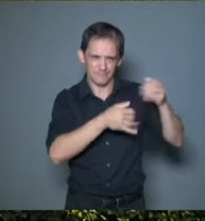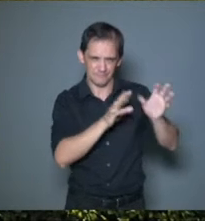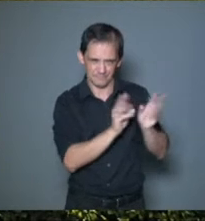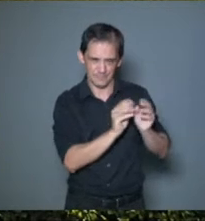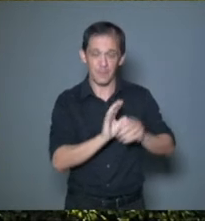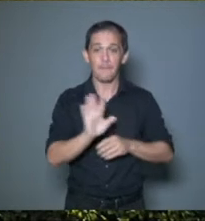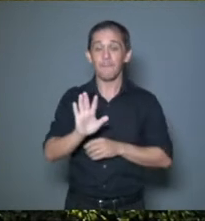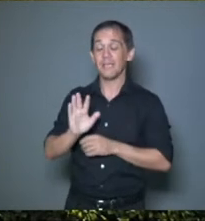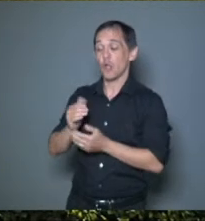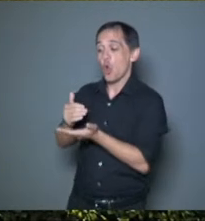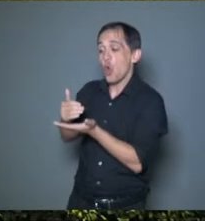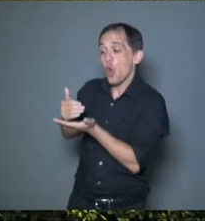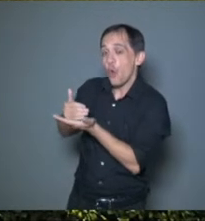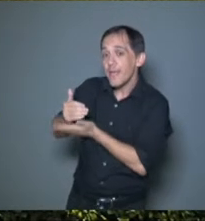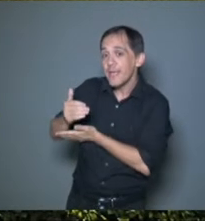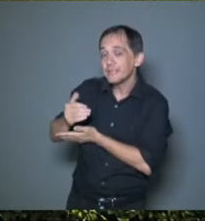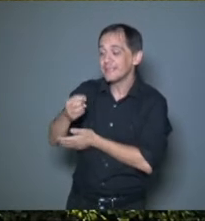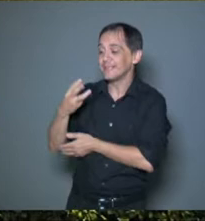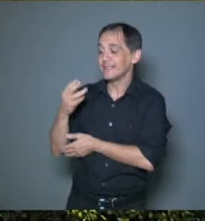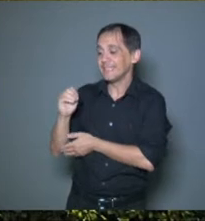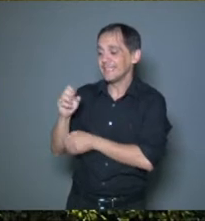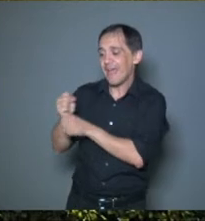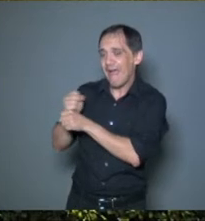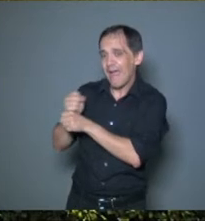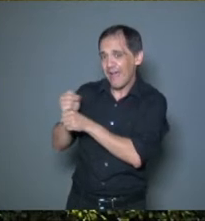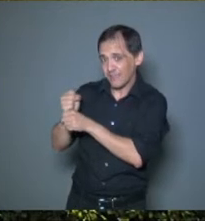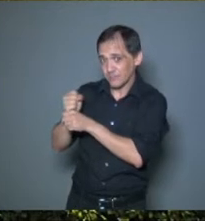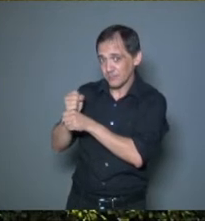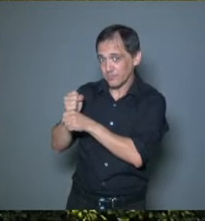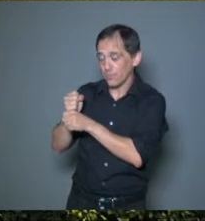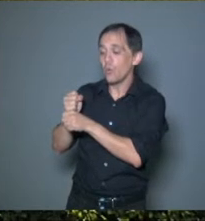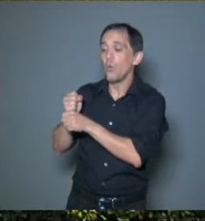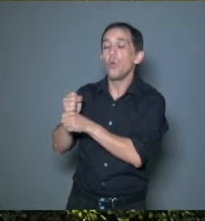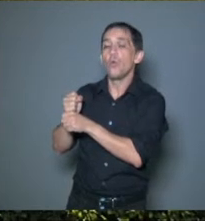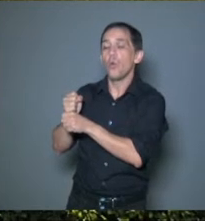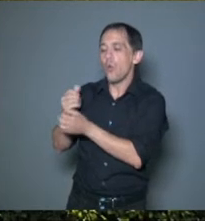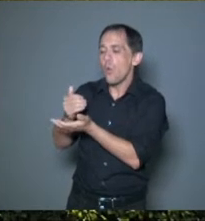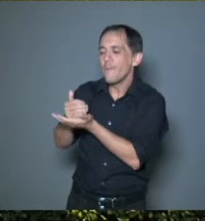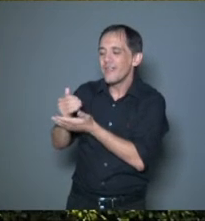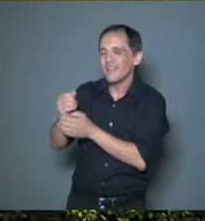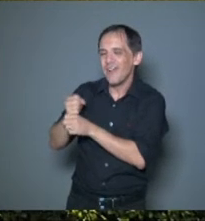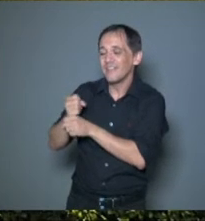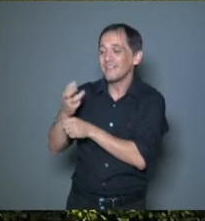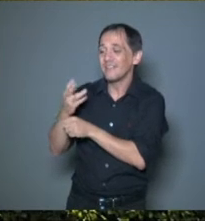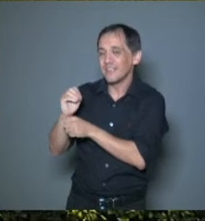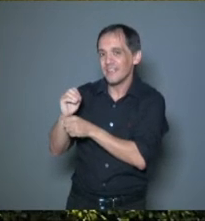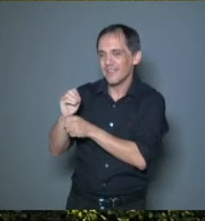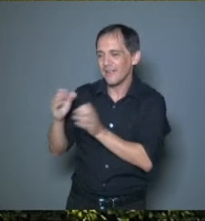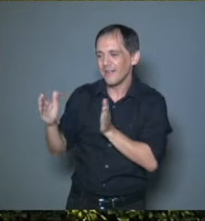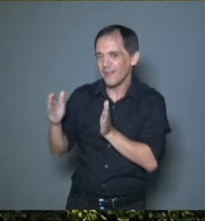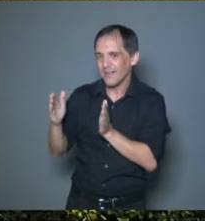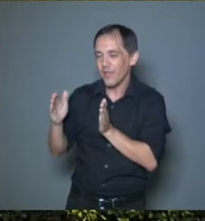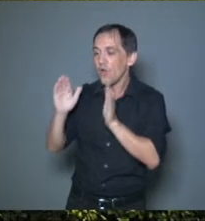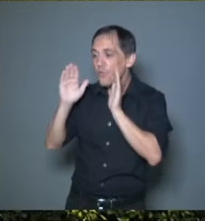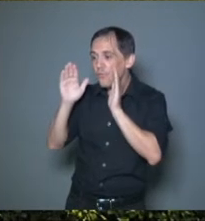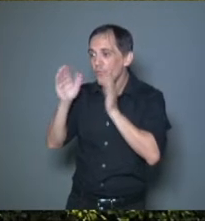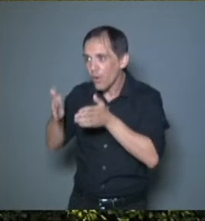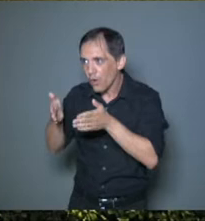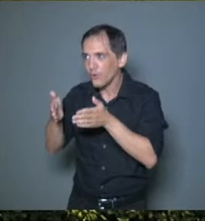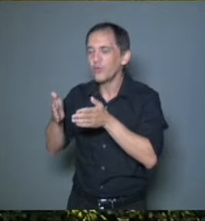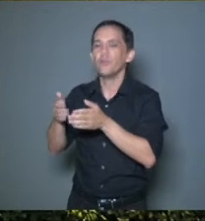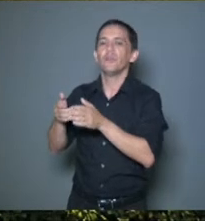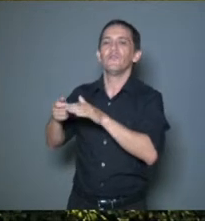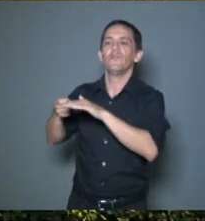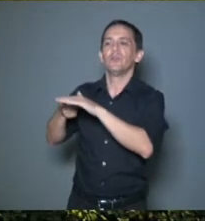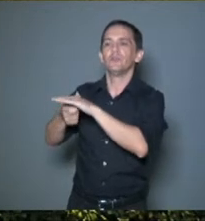first 30 years of SLC Agricola were years of focus on real estate investment in the